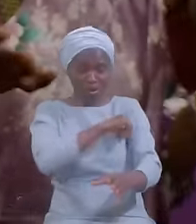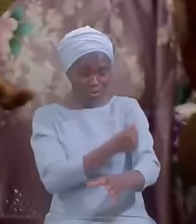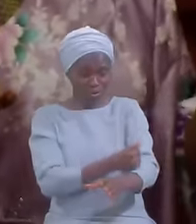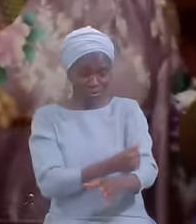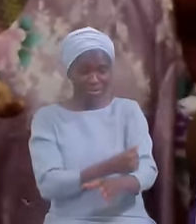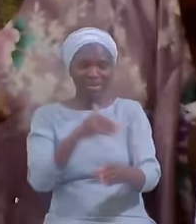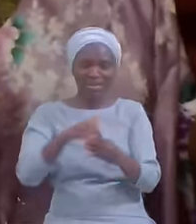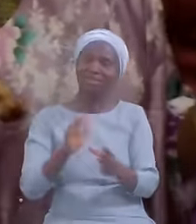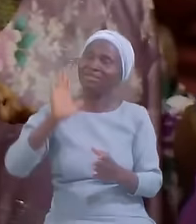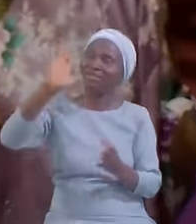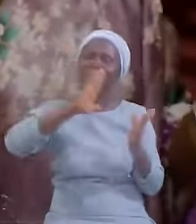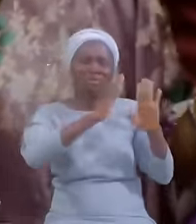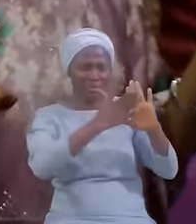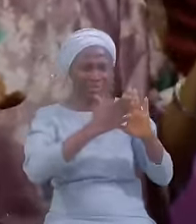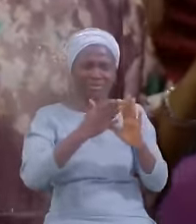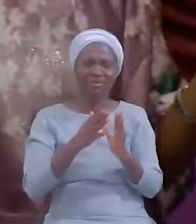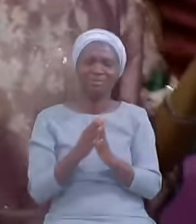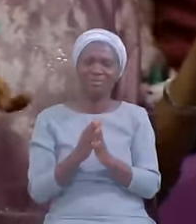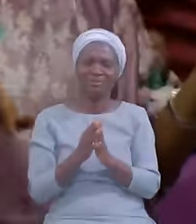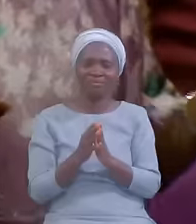Authority in his presence.